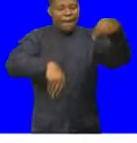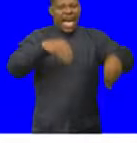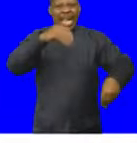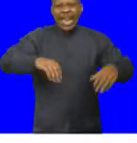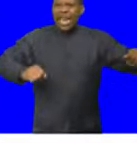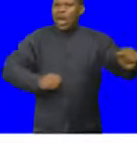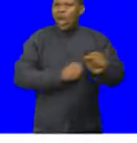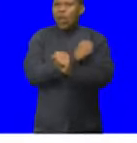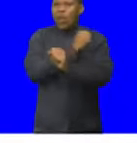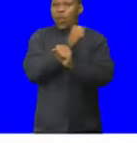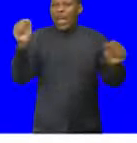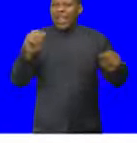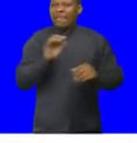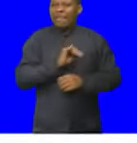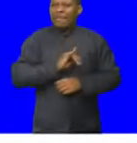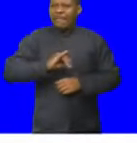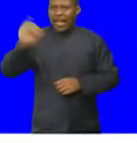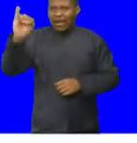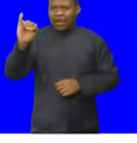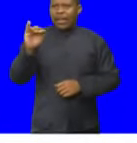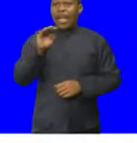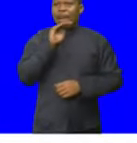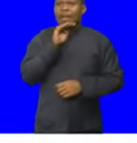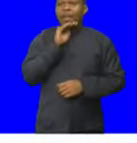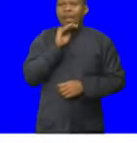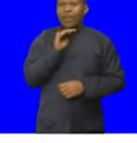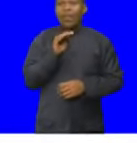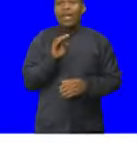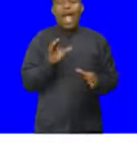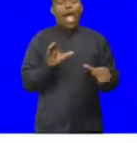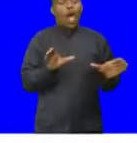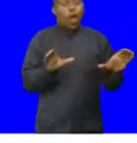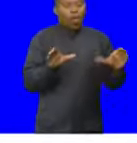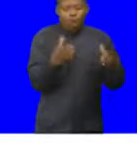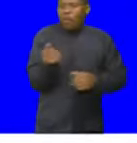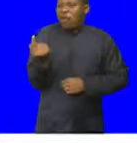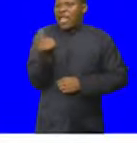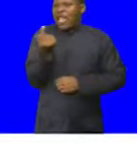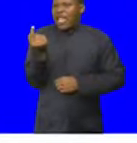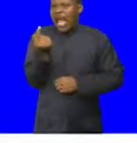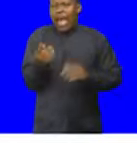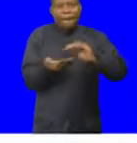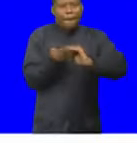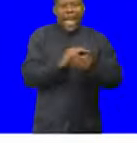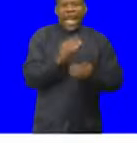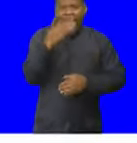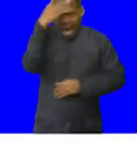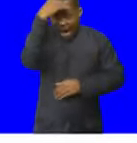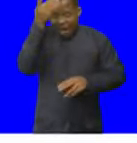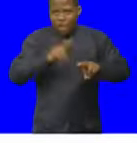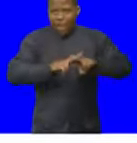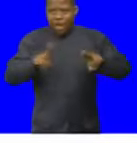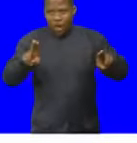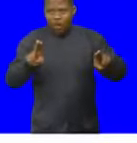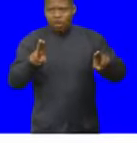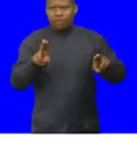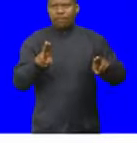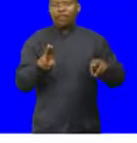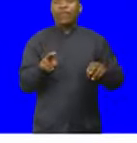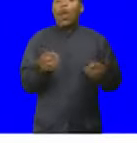khetho, kude ke iparty letawukhona kwakha uhulumende iyodvwana. Bantu lebebakadze bafuna tihlalo ephalamende